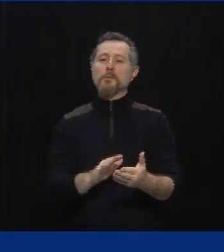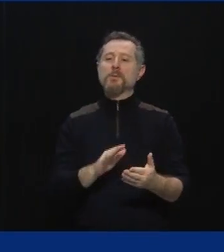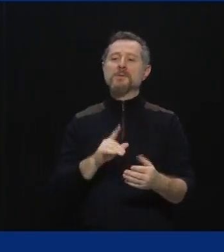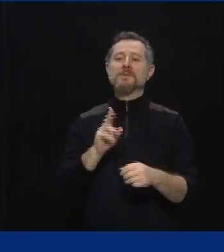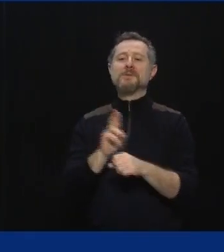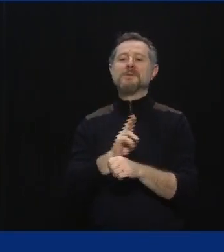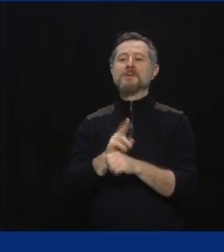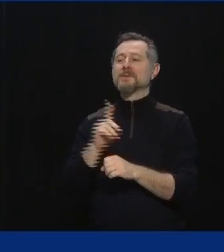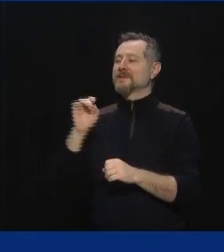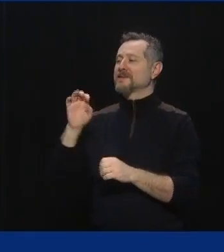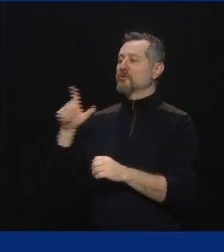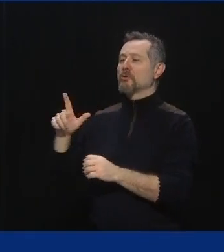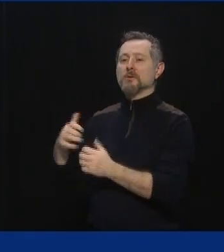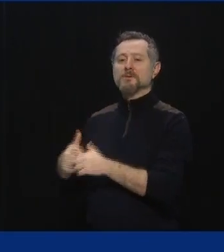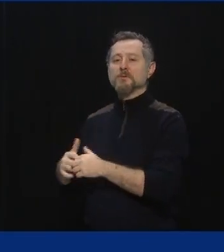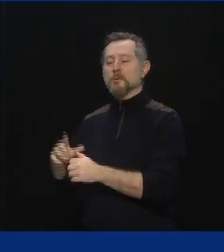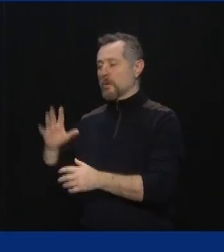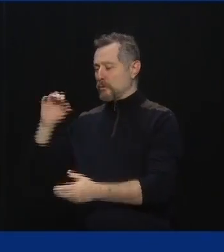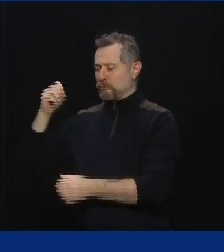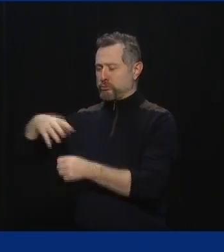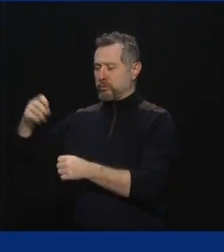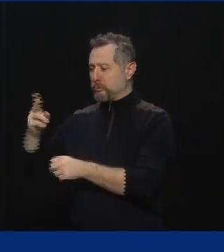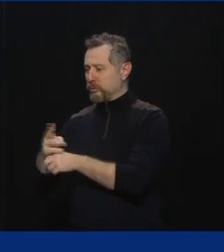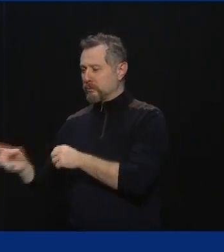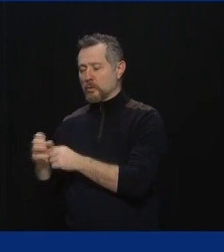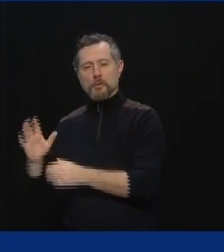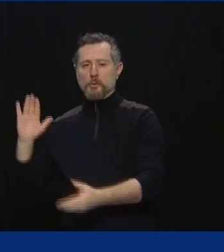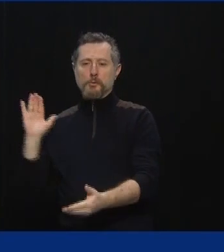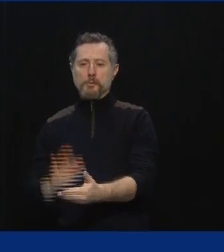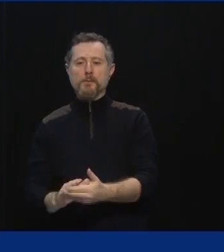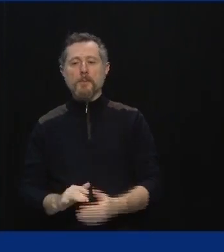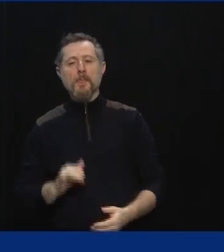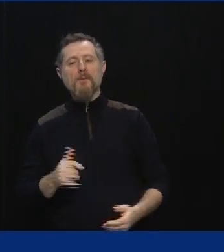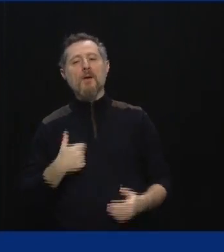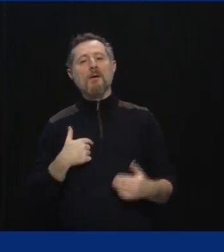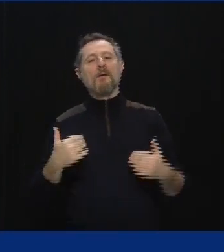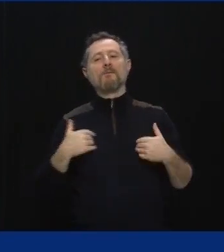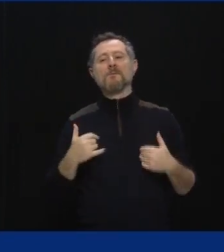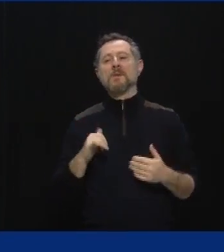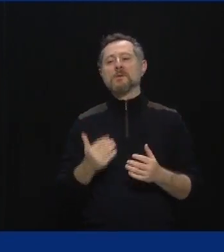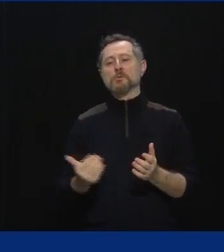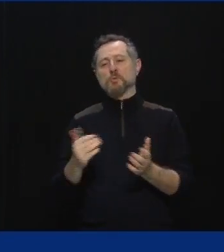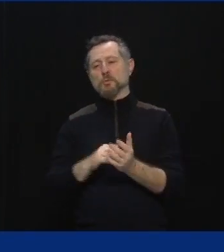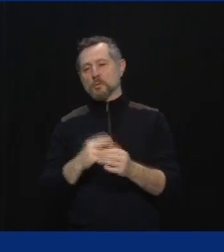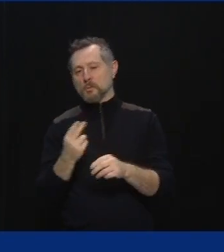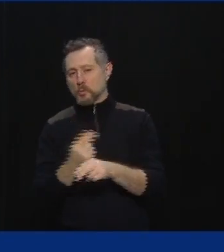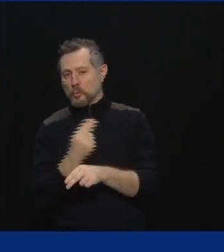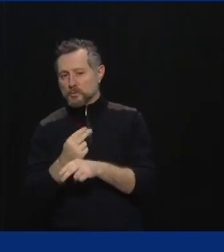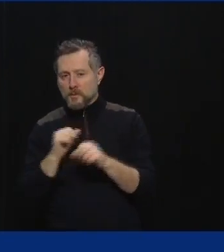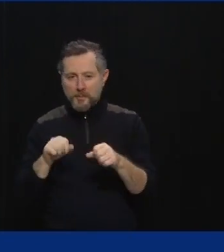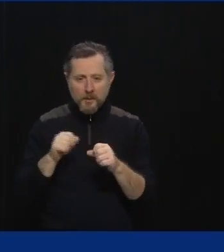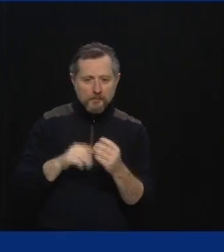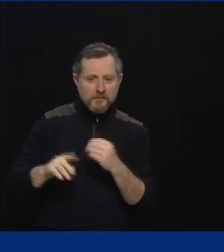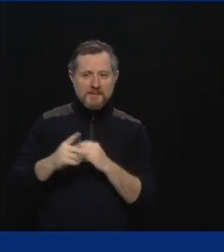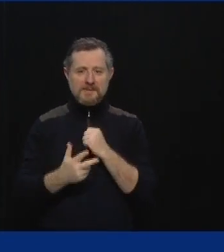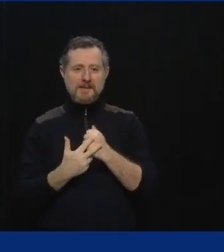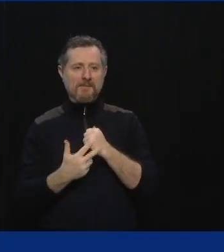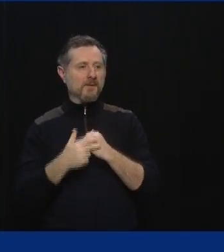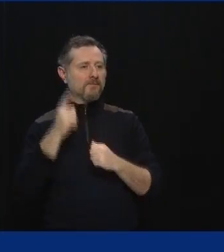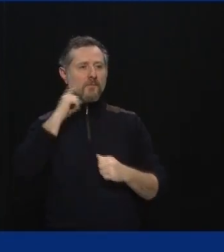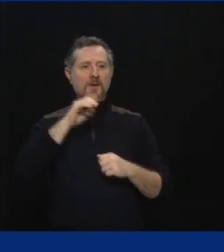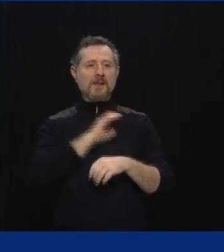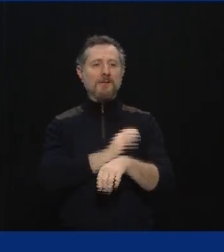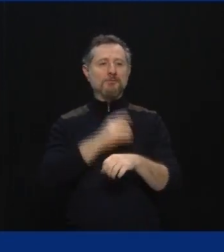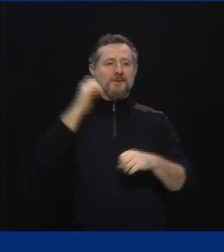that is out on the airport today, and multiple on-site renewable and other efficiencies across the